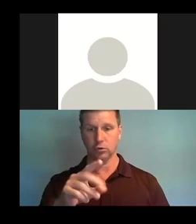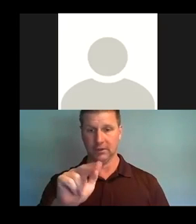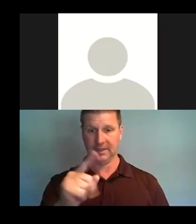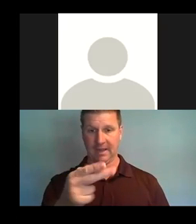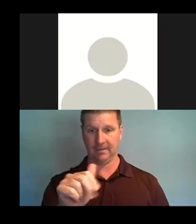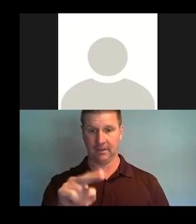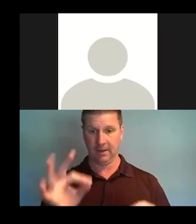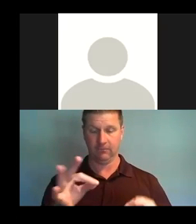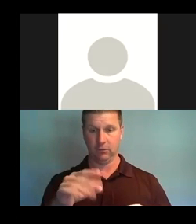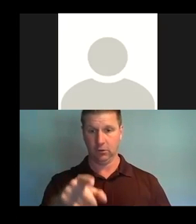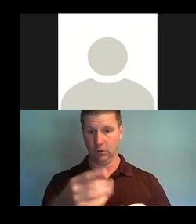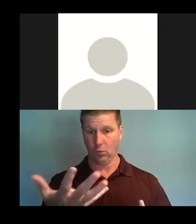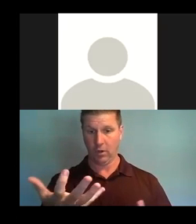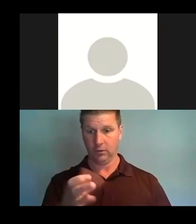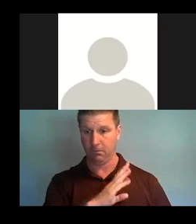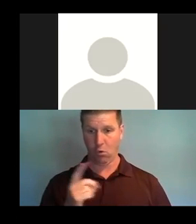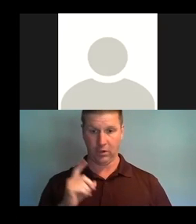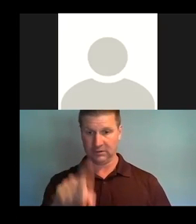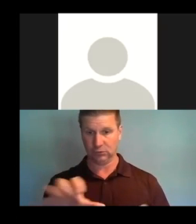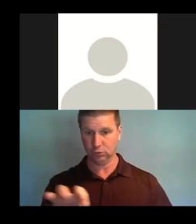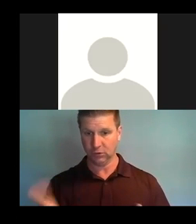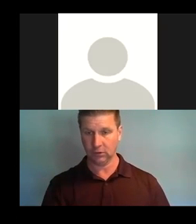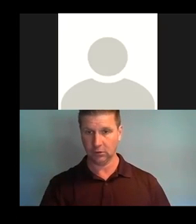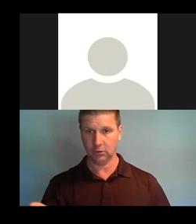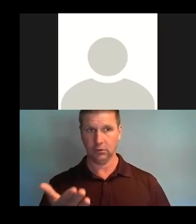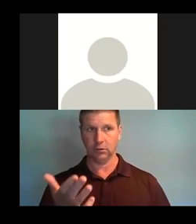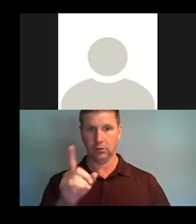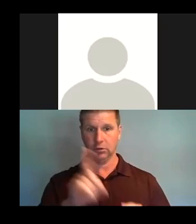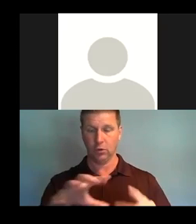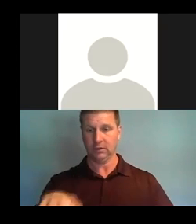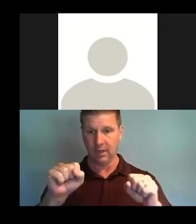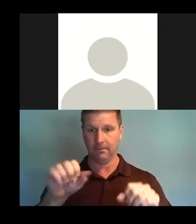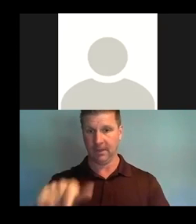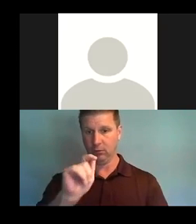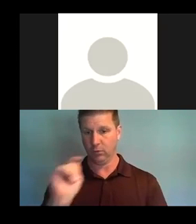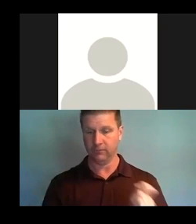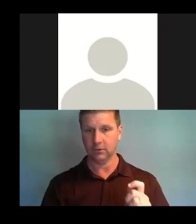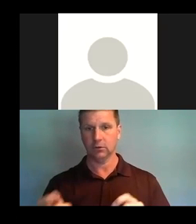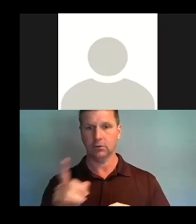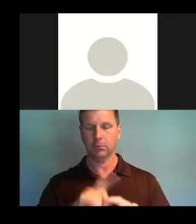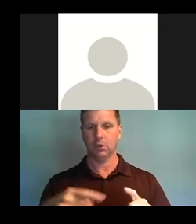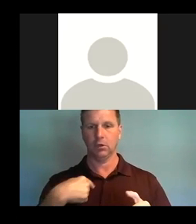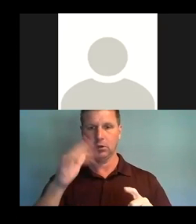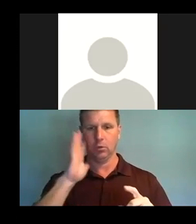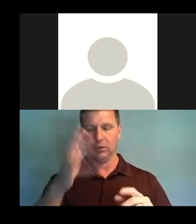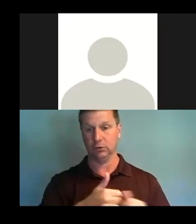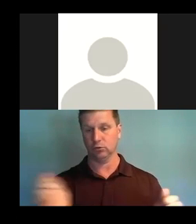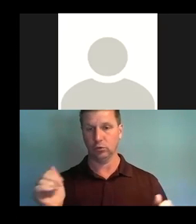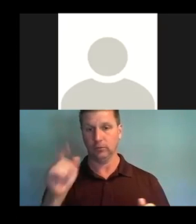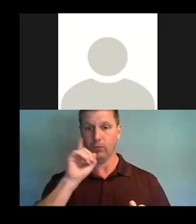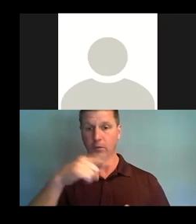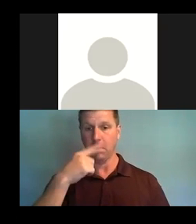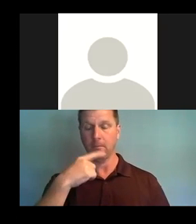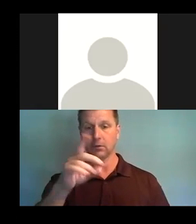you procedurally what the board needs to do here to in order to adopt the ratification, but I just want to disclose for the public that the